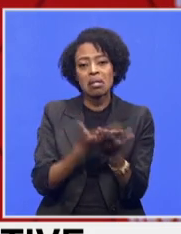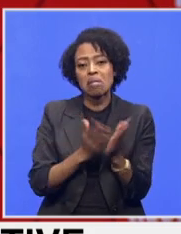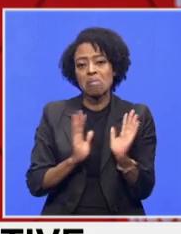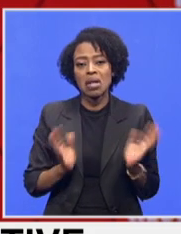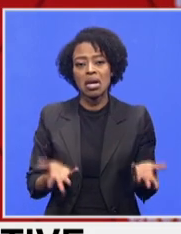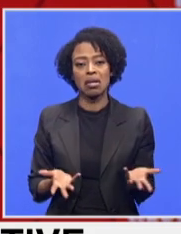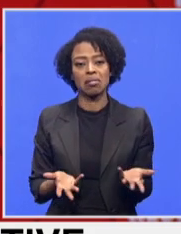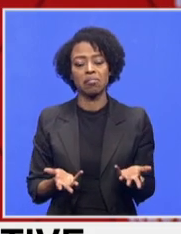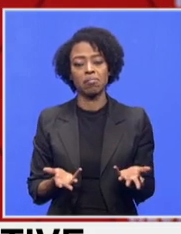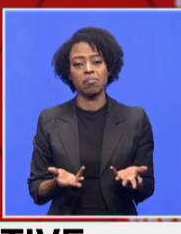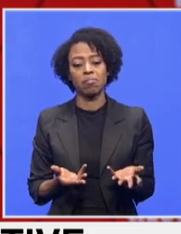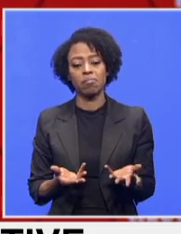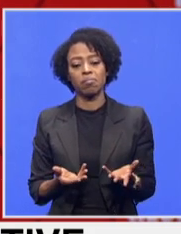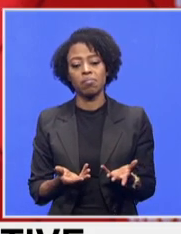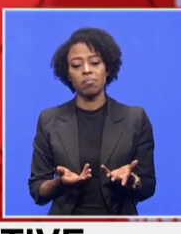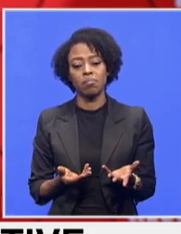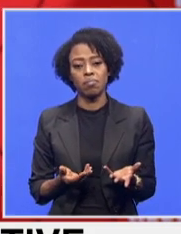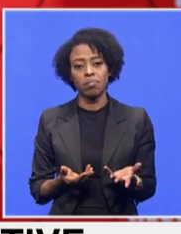our universities.